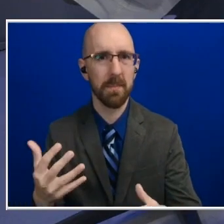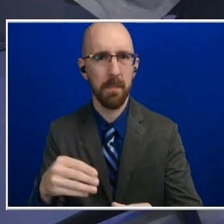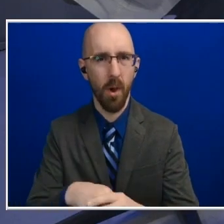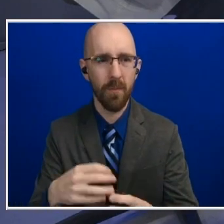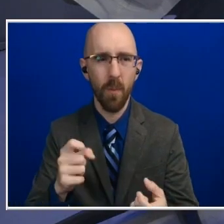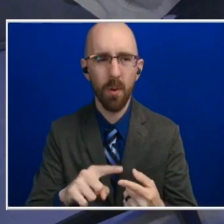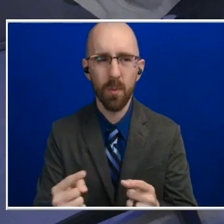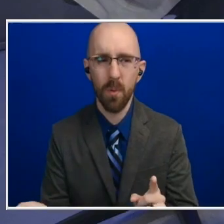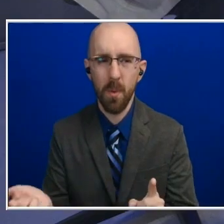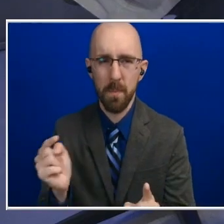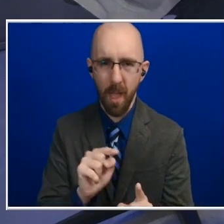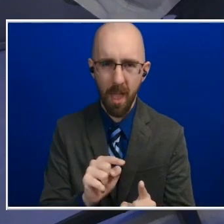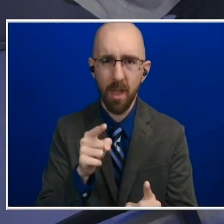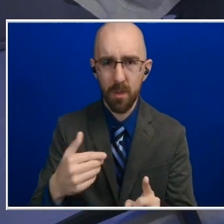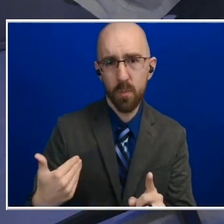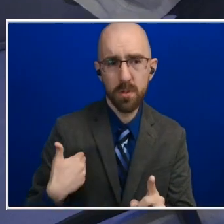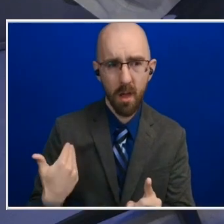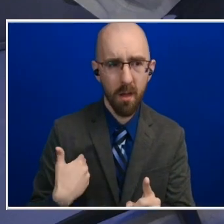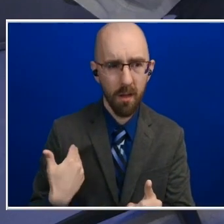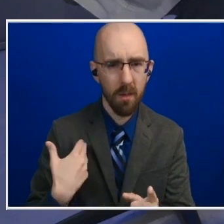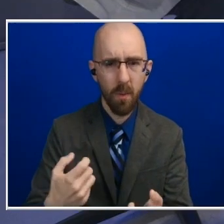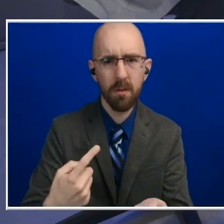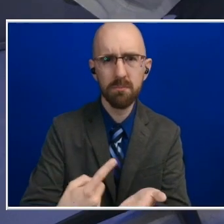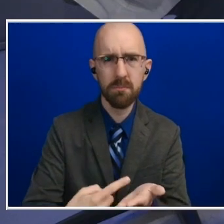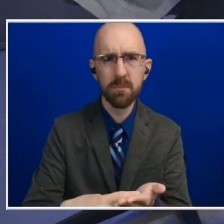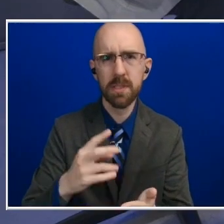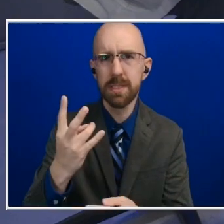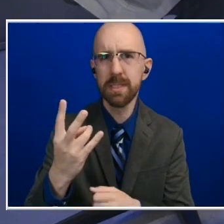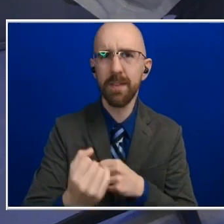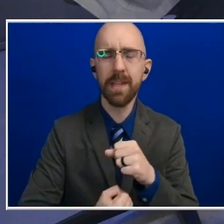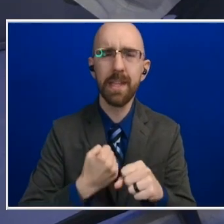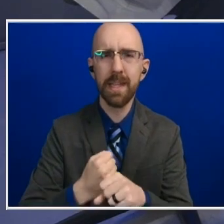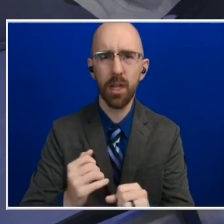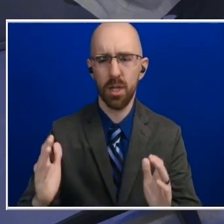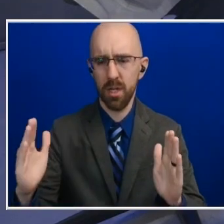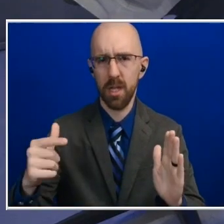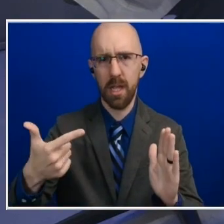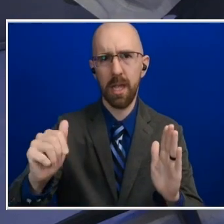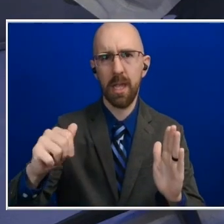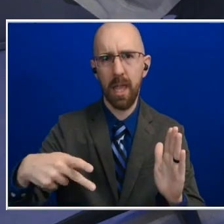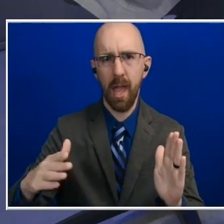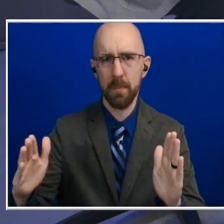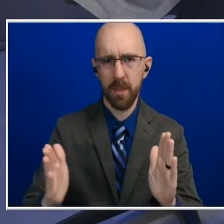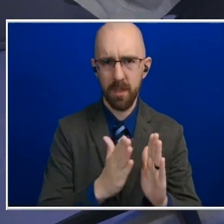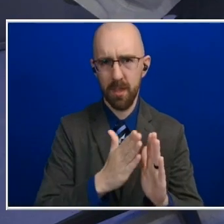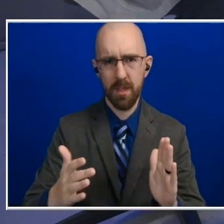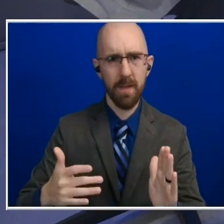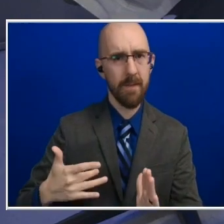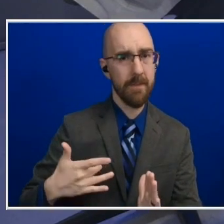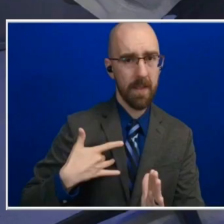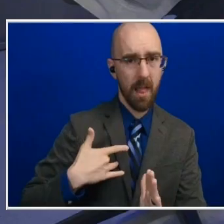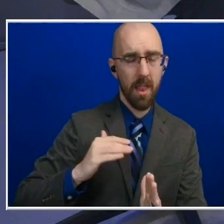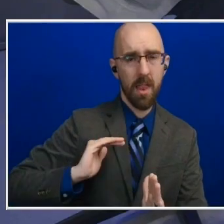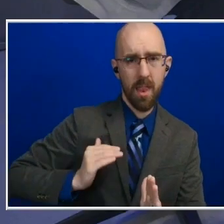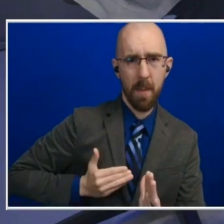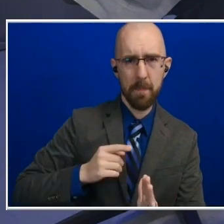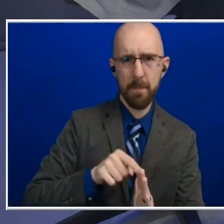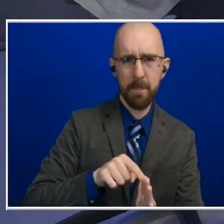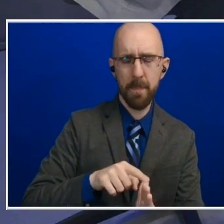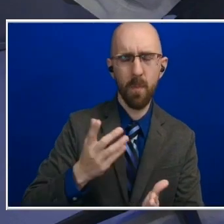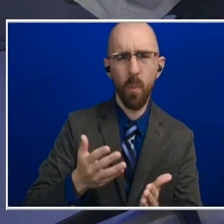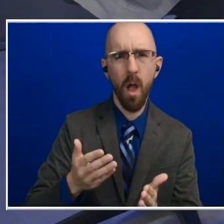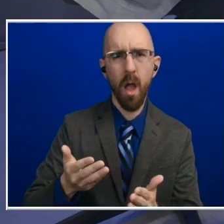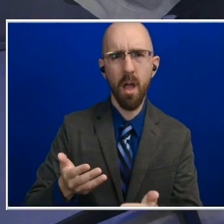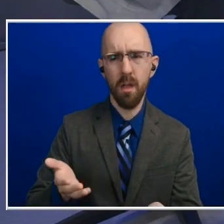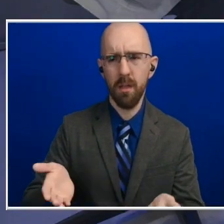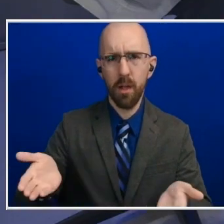young. Let's talk about this 7-year gap from when you felt this lump. What compelled you to go and ask for that breast